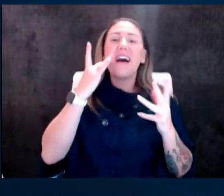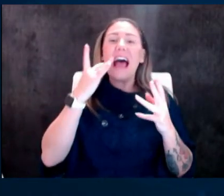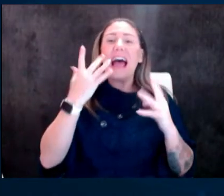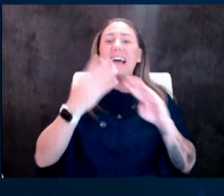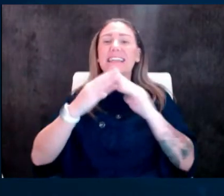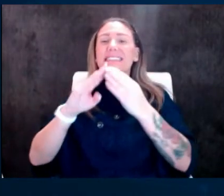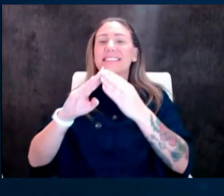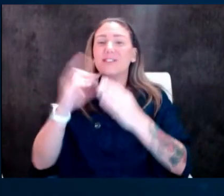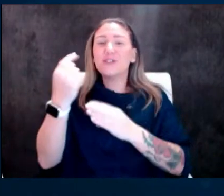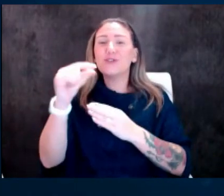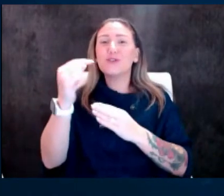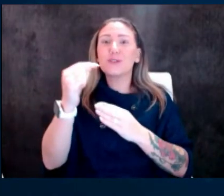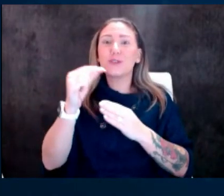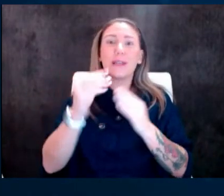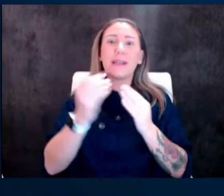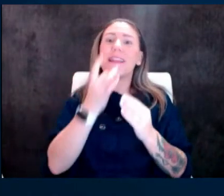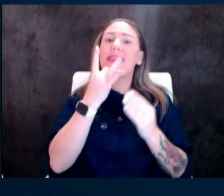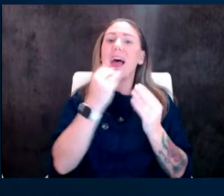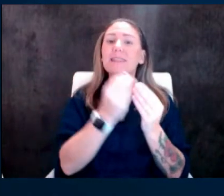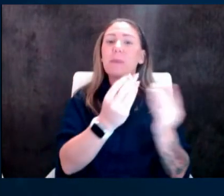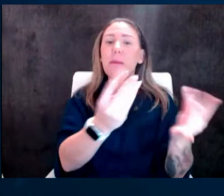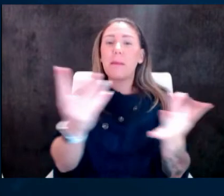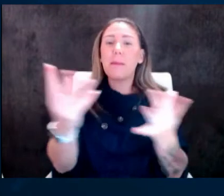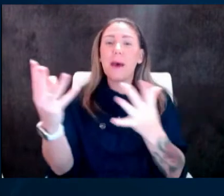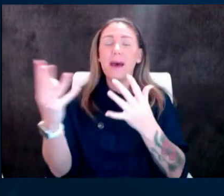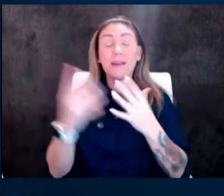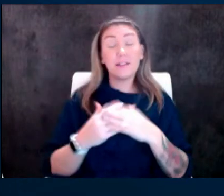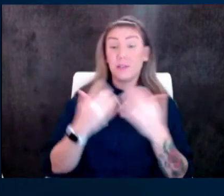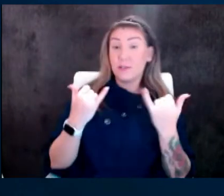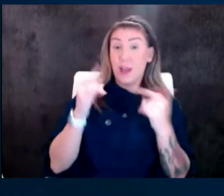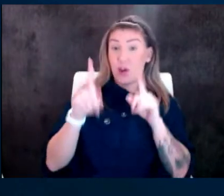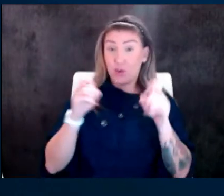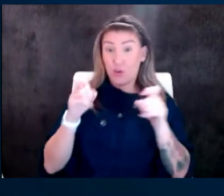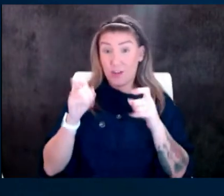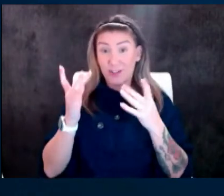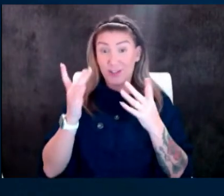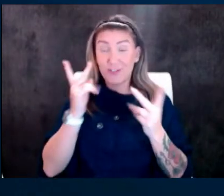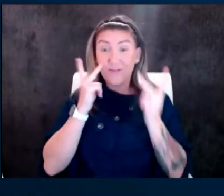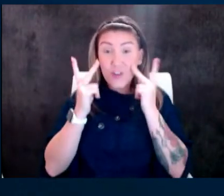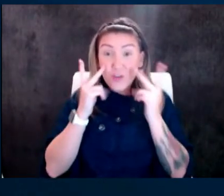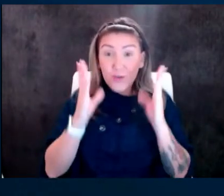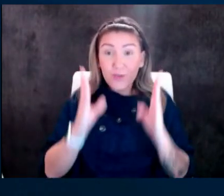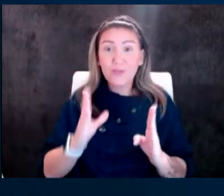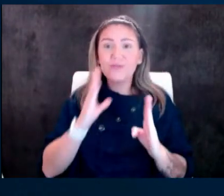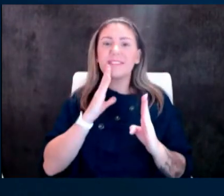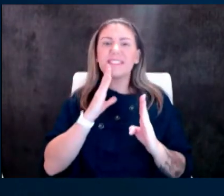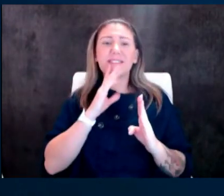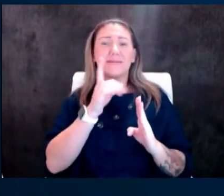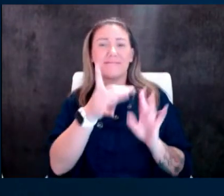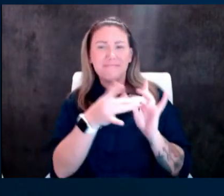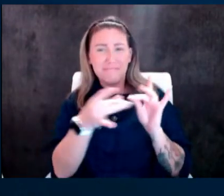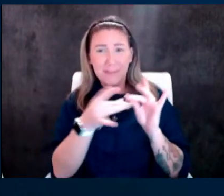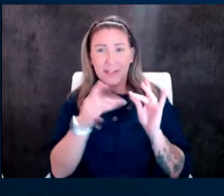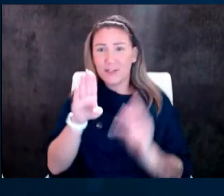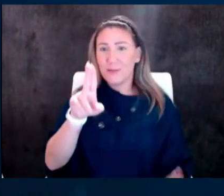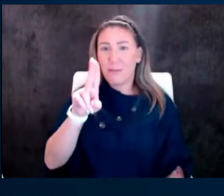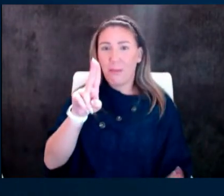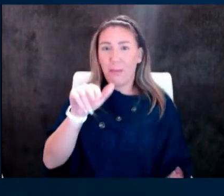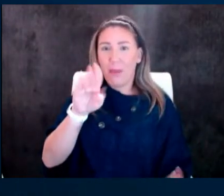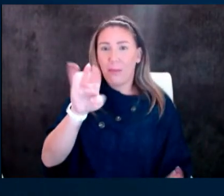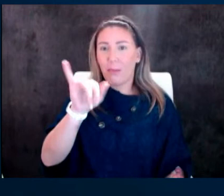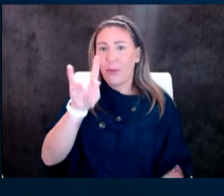house. But let's see what questions our viewers have. All right, let's do it. So Dr. Lauer mentioned the bubble wrap. So that's what this question has to do with.